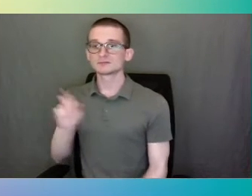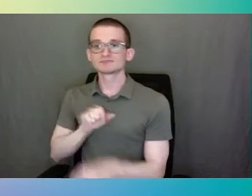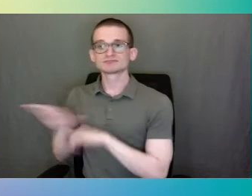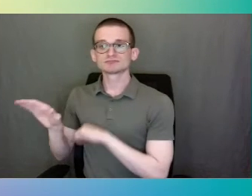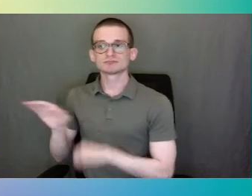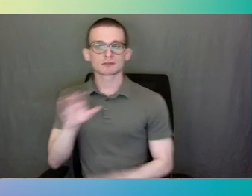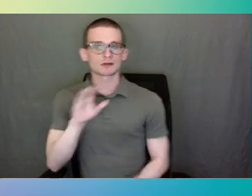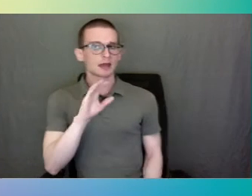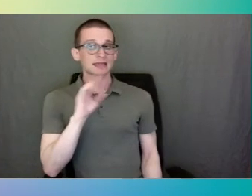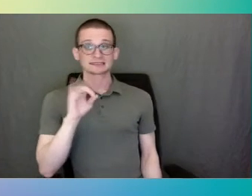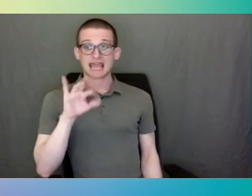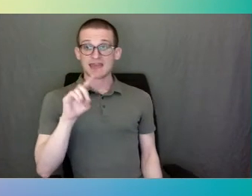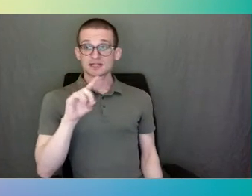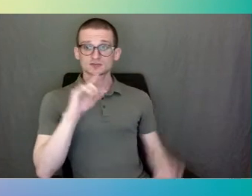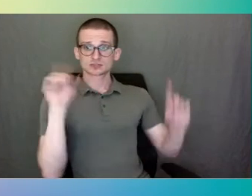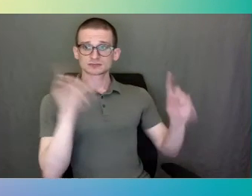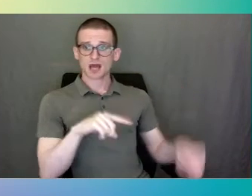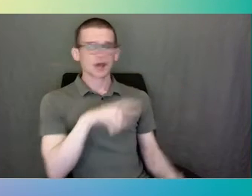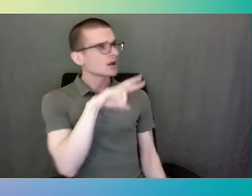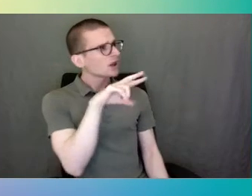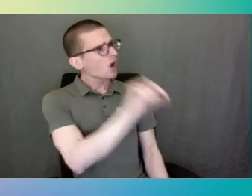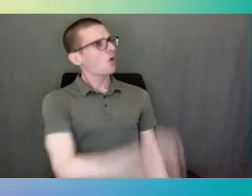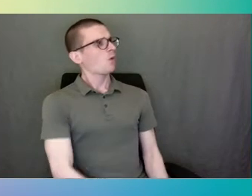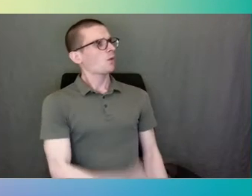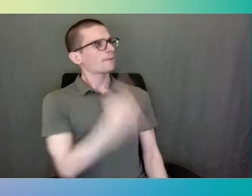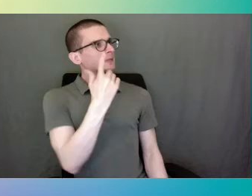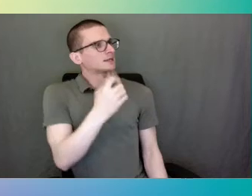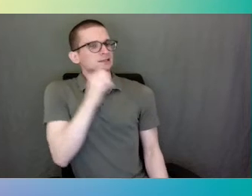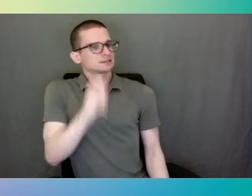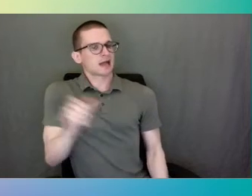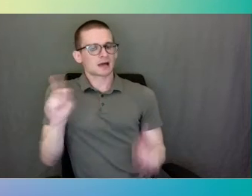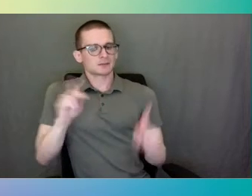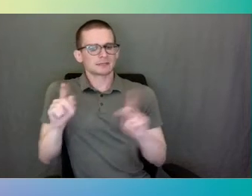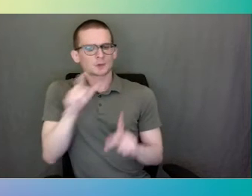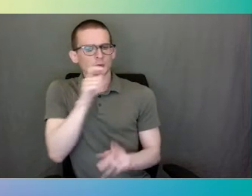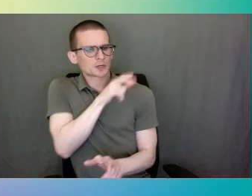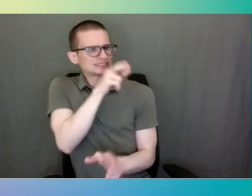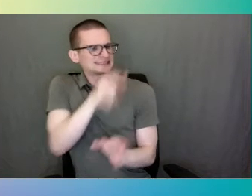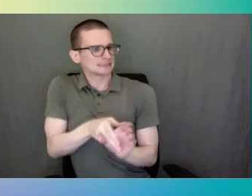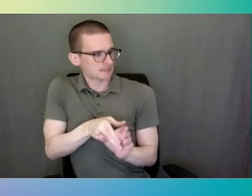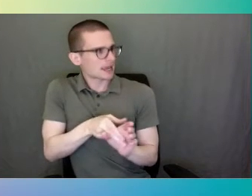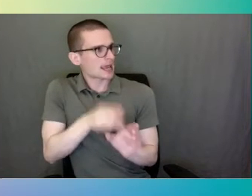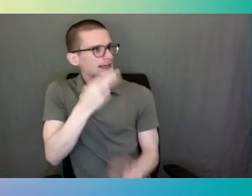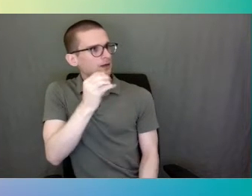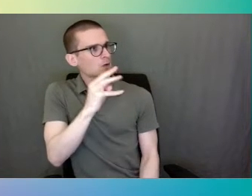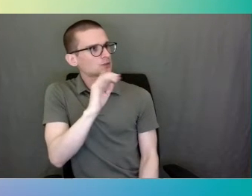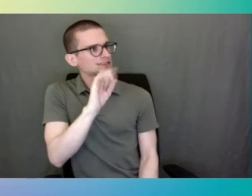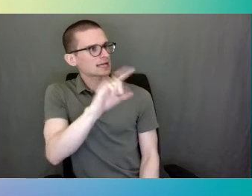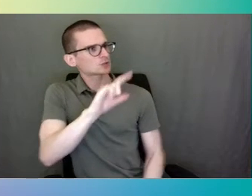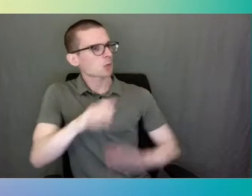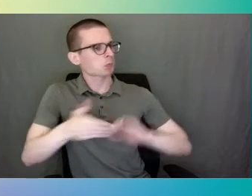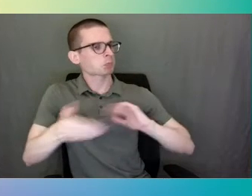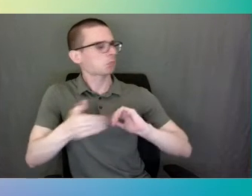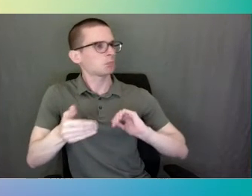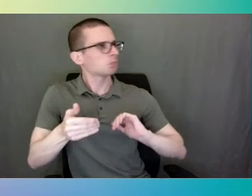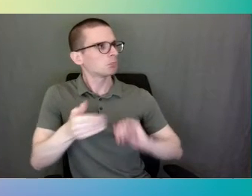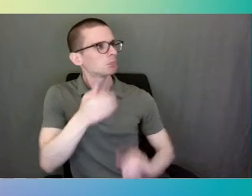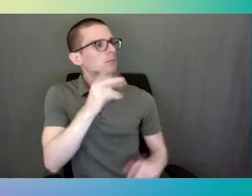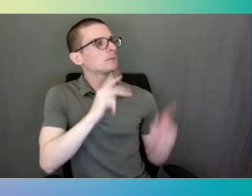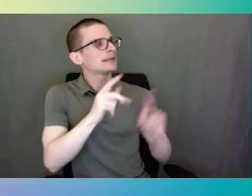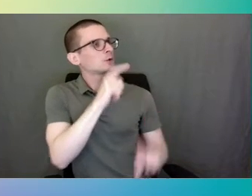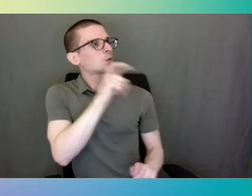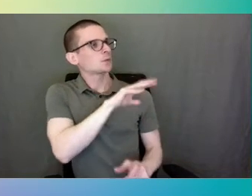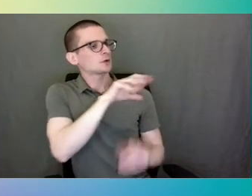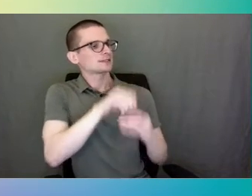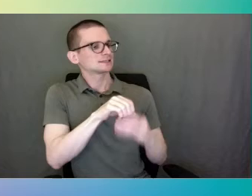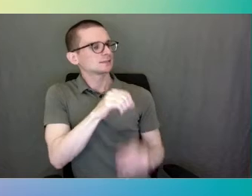no, because it's not people that participate in homosexual practices. It's those that participate in homosexual vices.